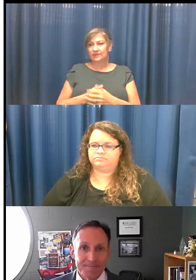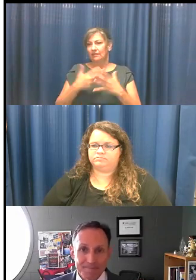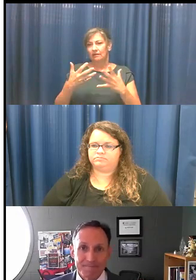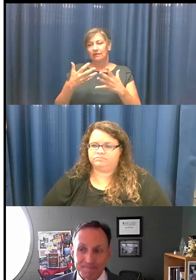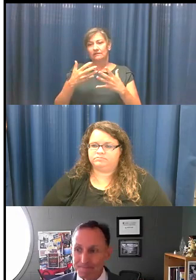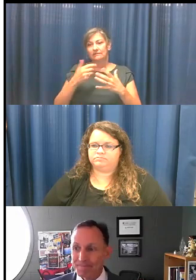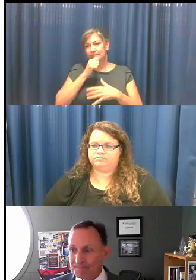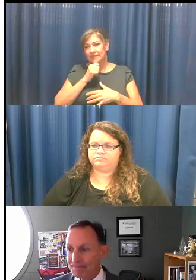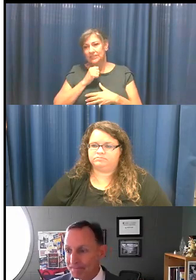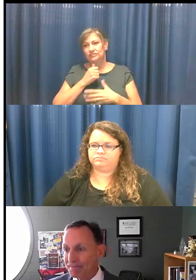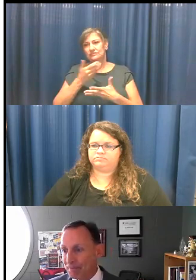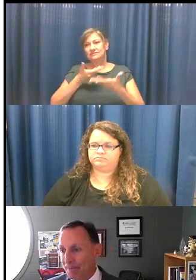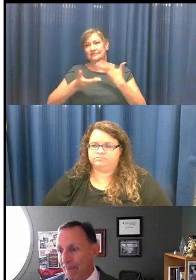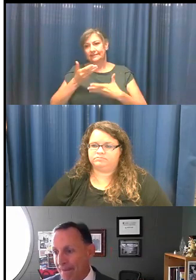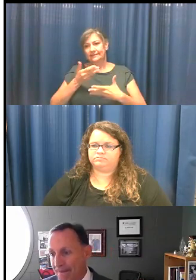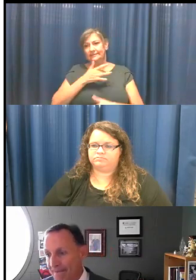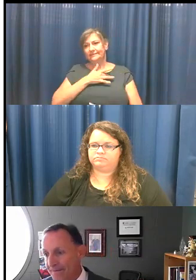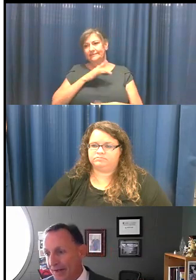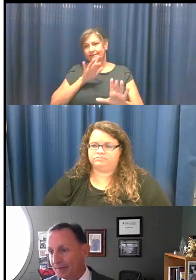empathy.